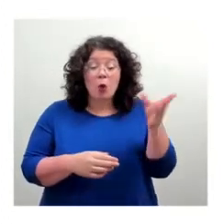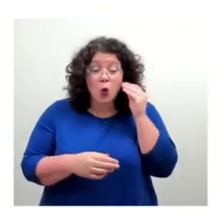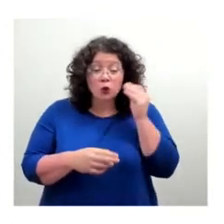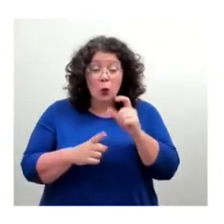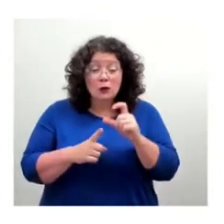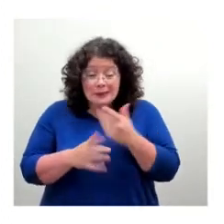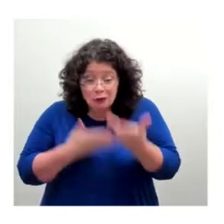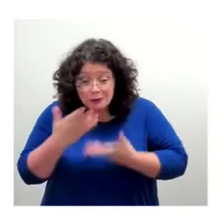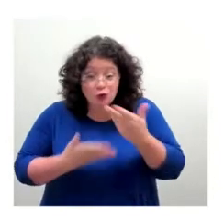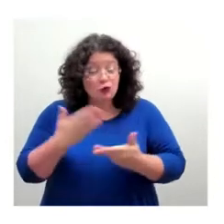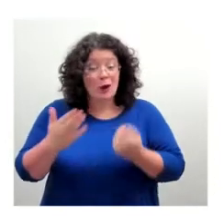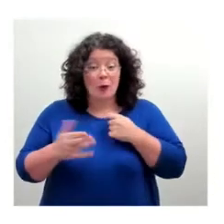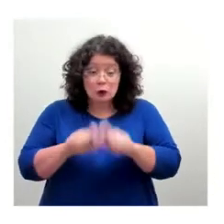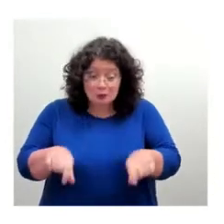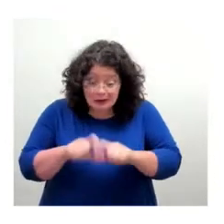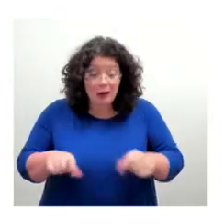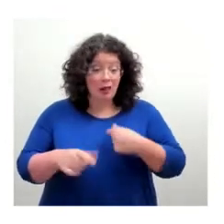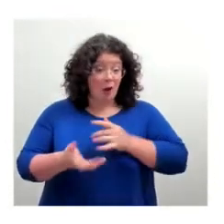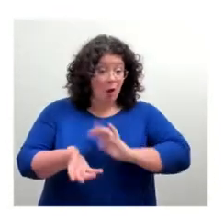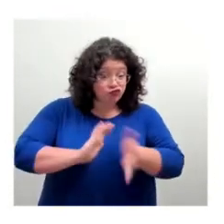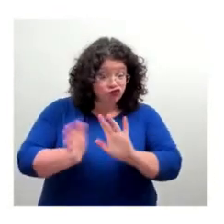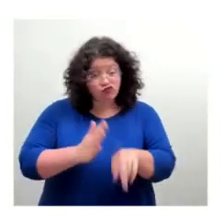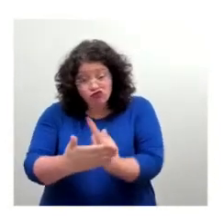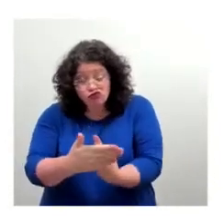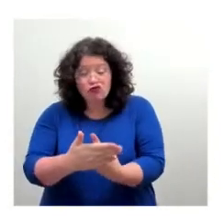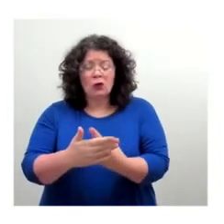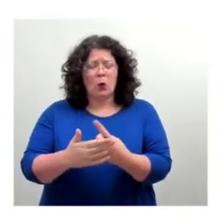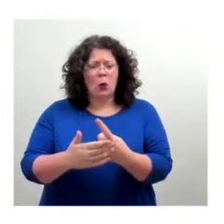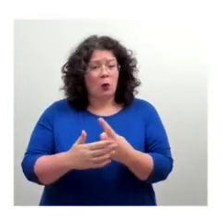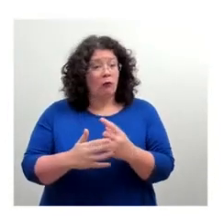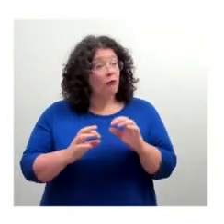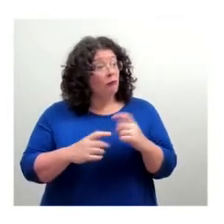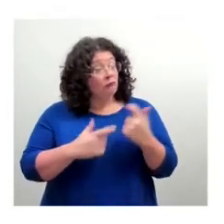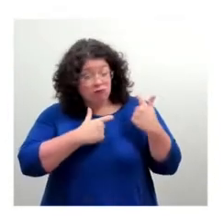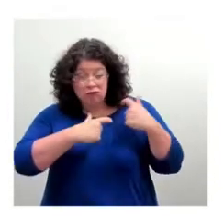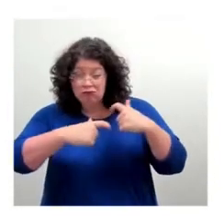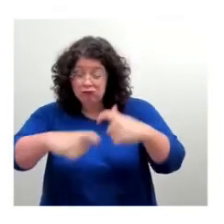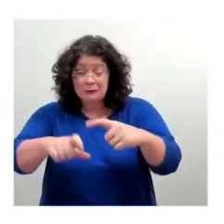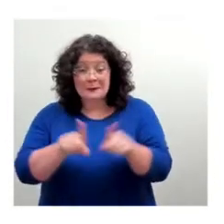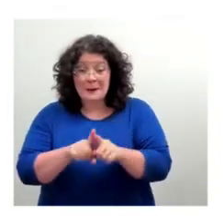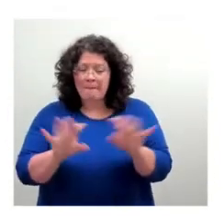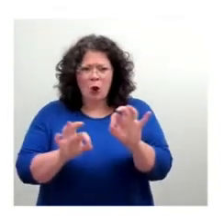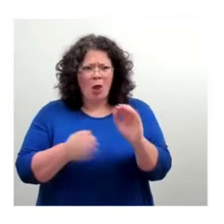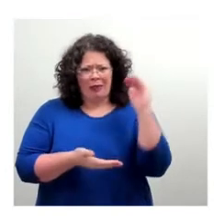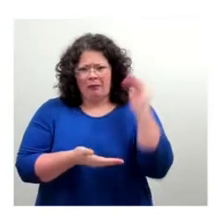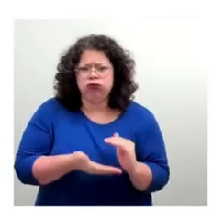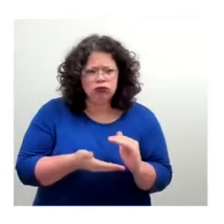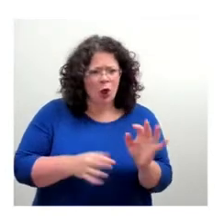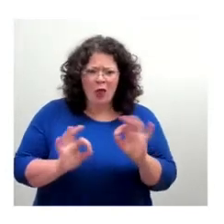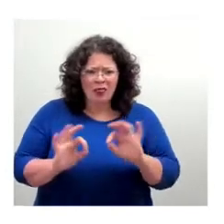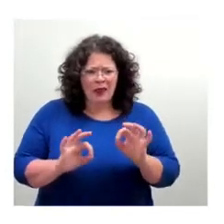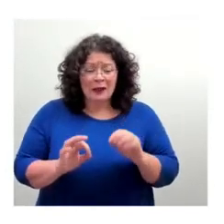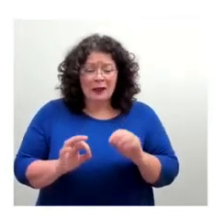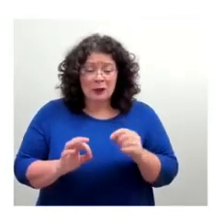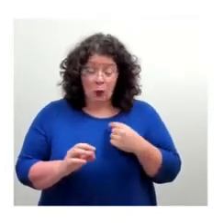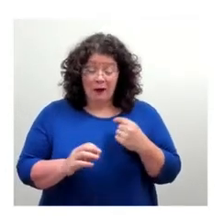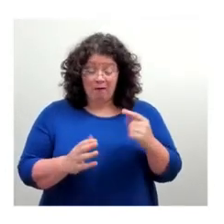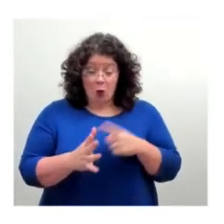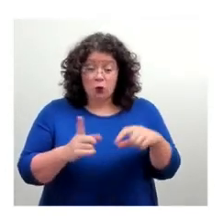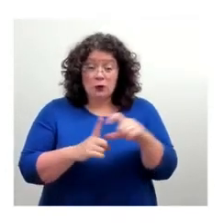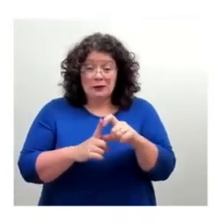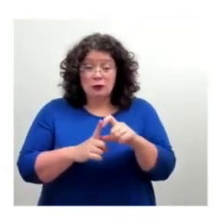of the year, we're on track to audio describe about 3,000 programs. You can compare that to when we started doing AD in